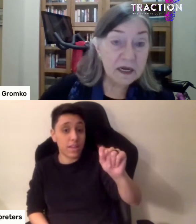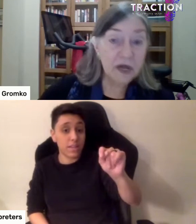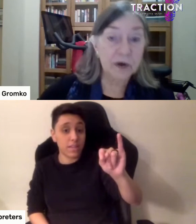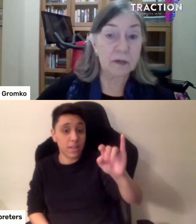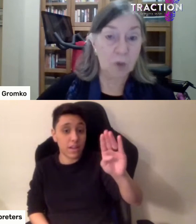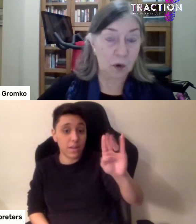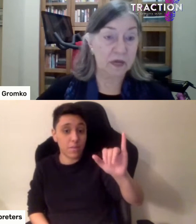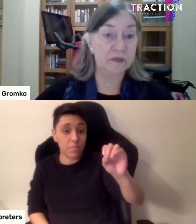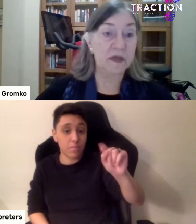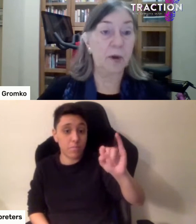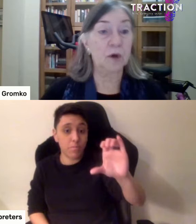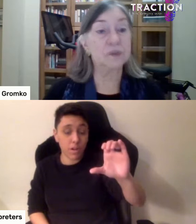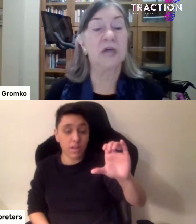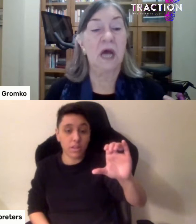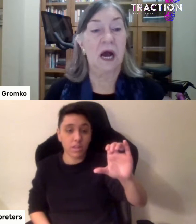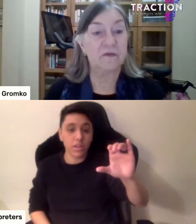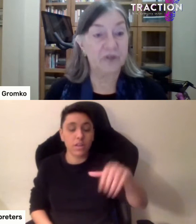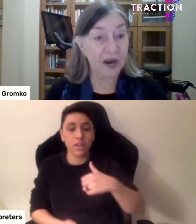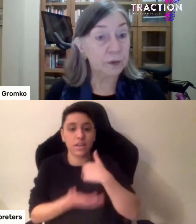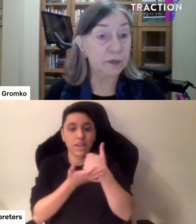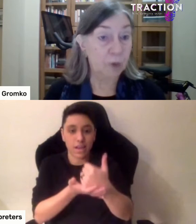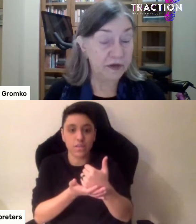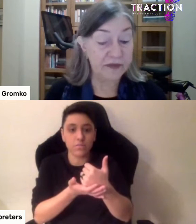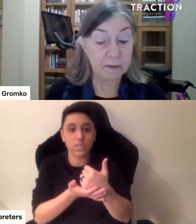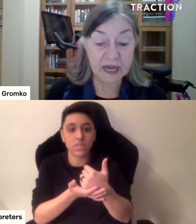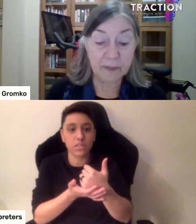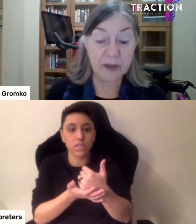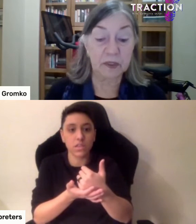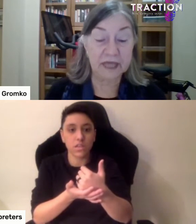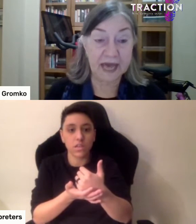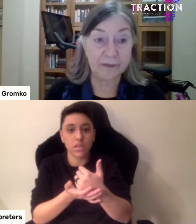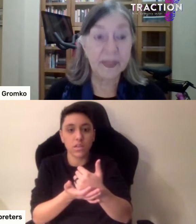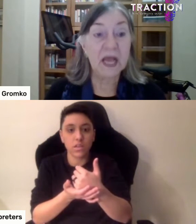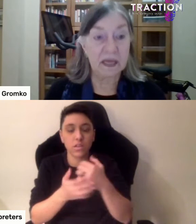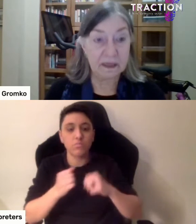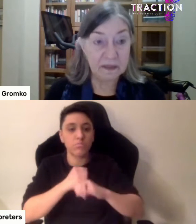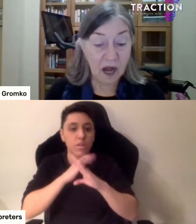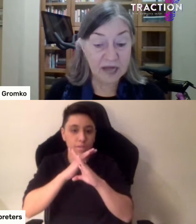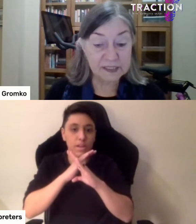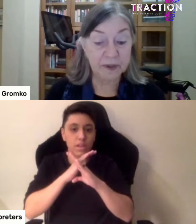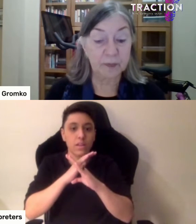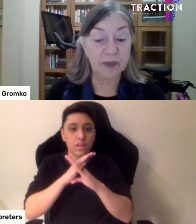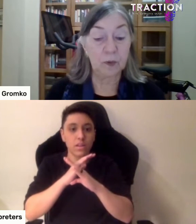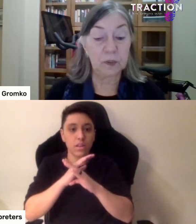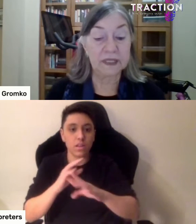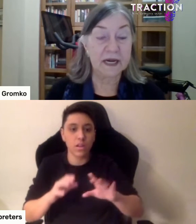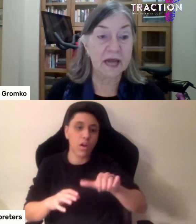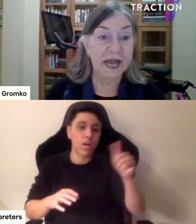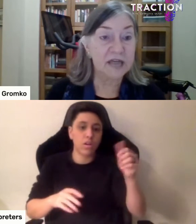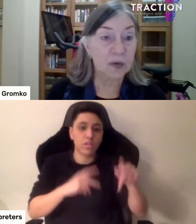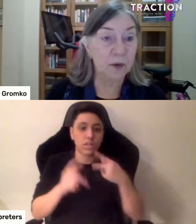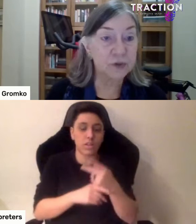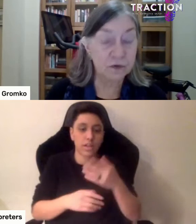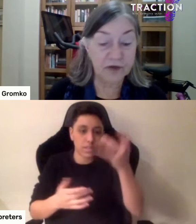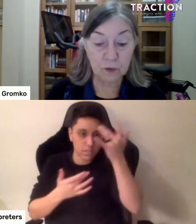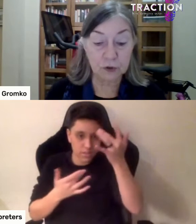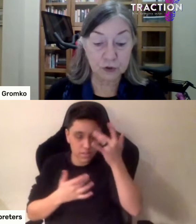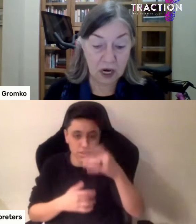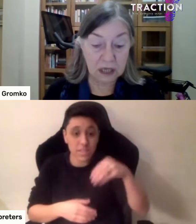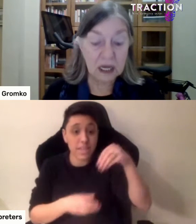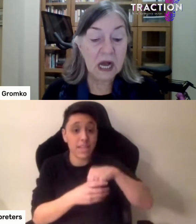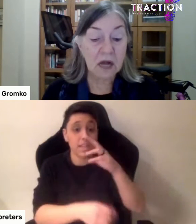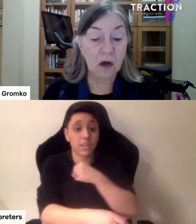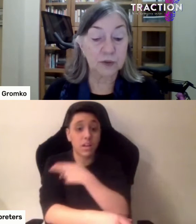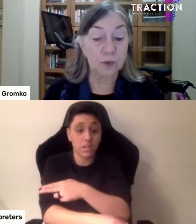the secondary pneumonia, the post-viral pneumonia that many people get. In the hospital, people will get an